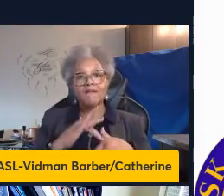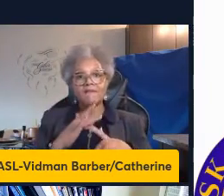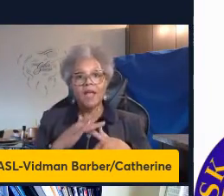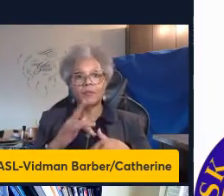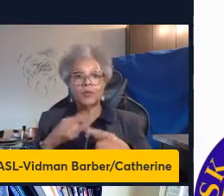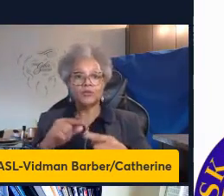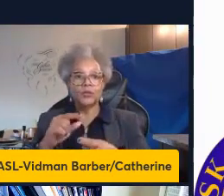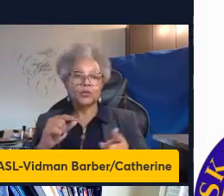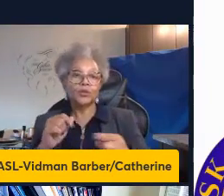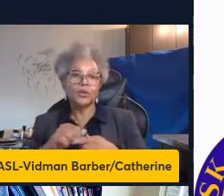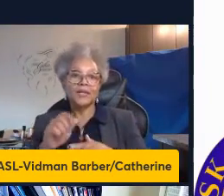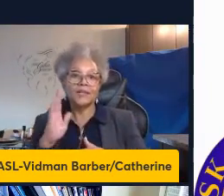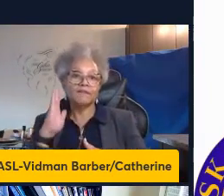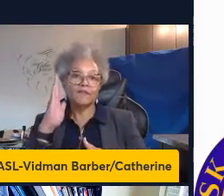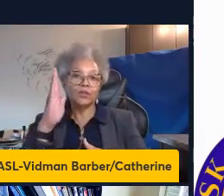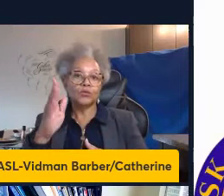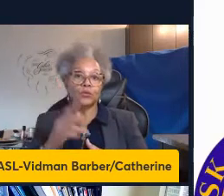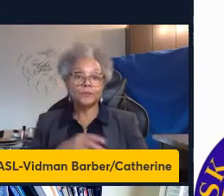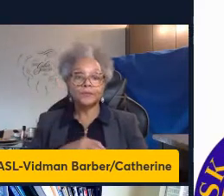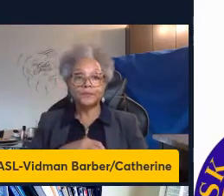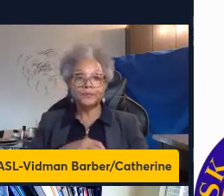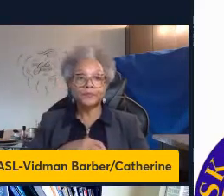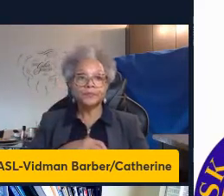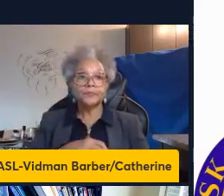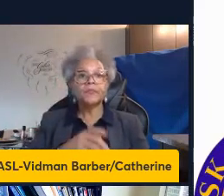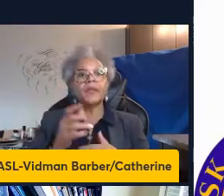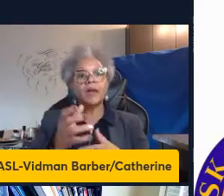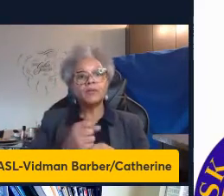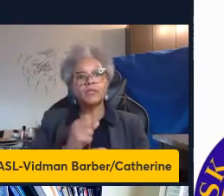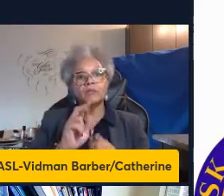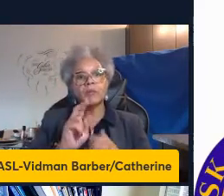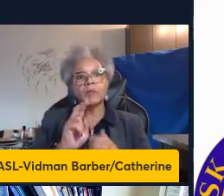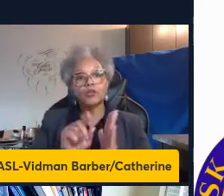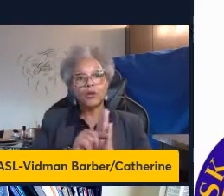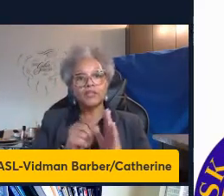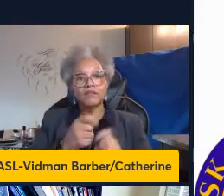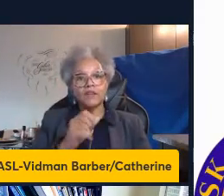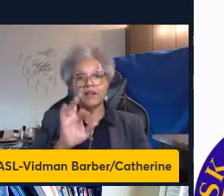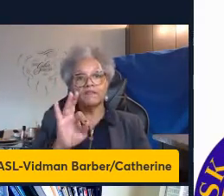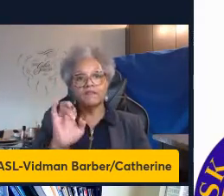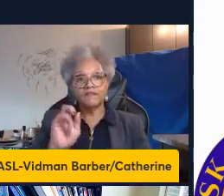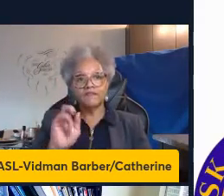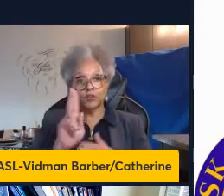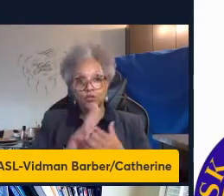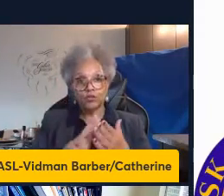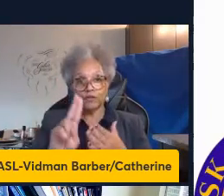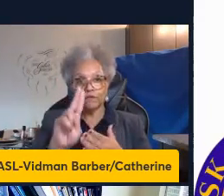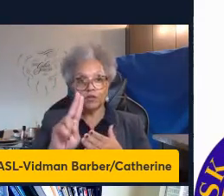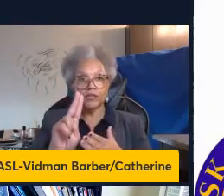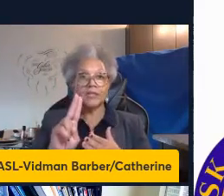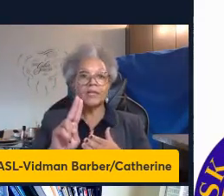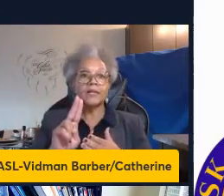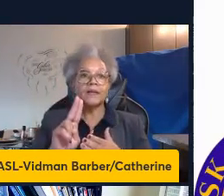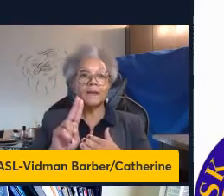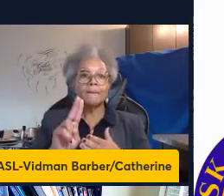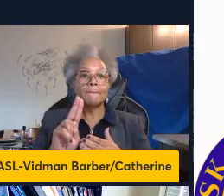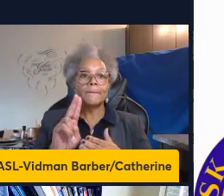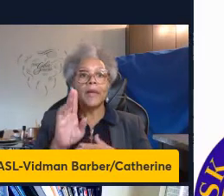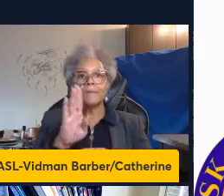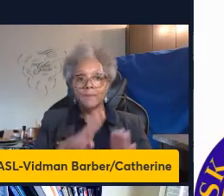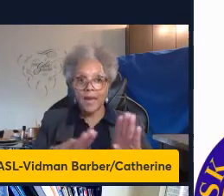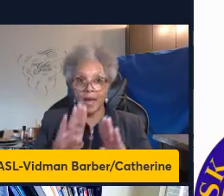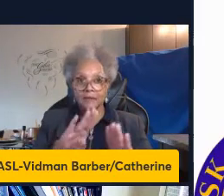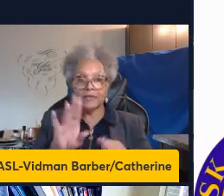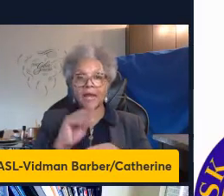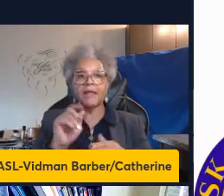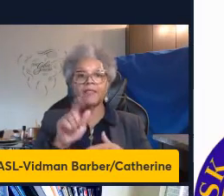in the future. So I received my undergraduate degree from Fisk University and in biology, and